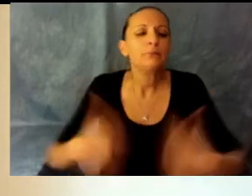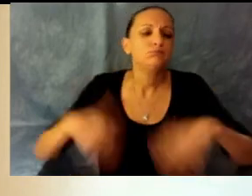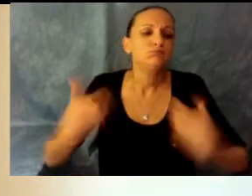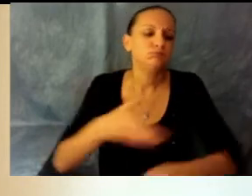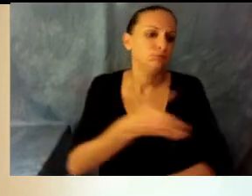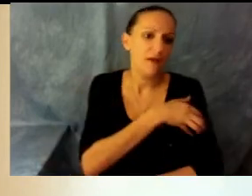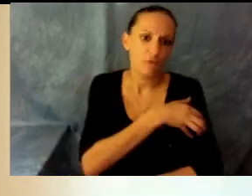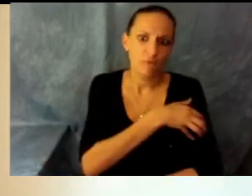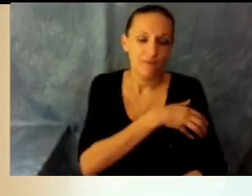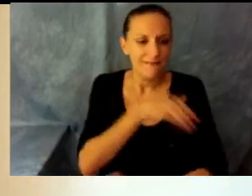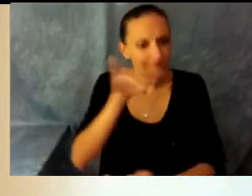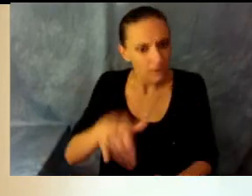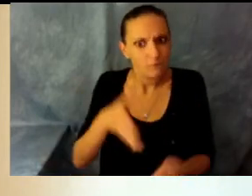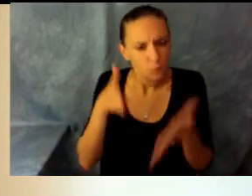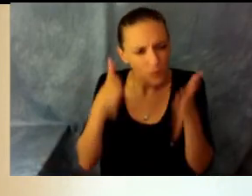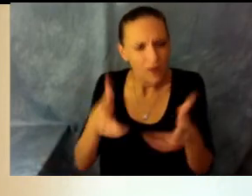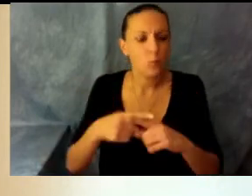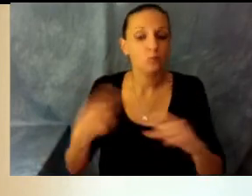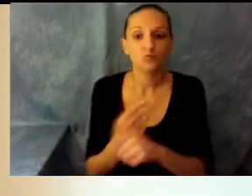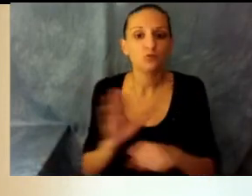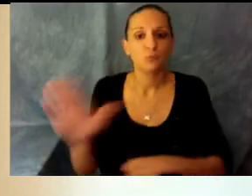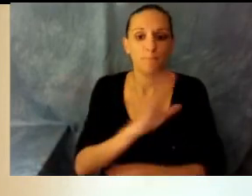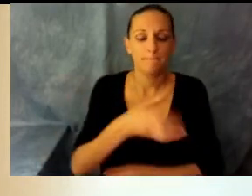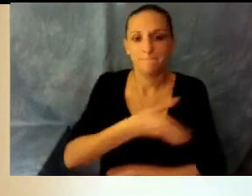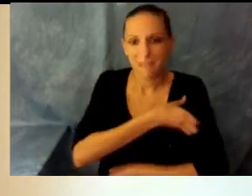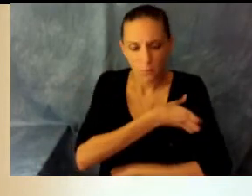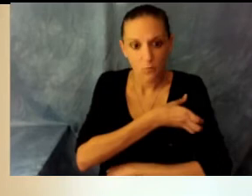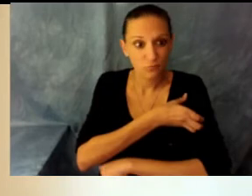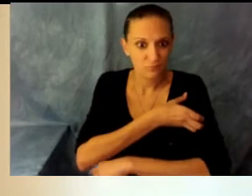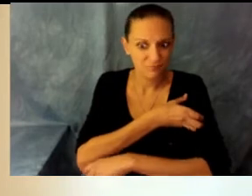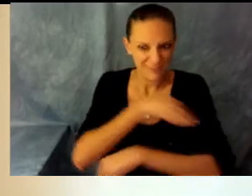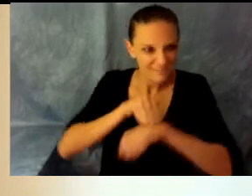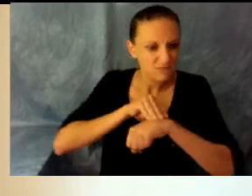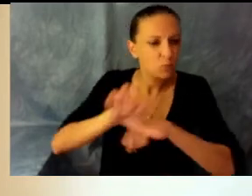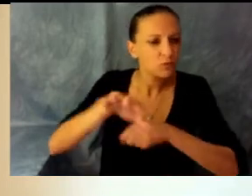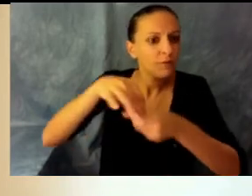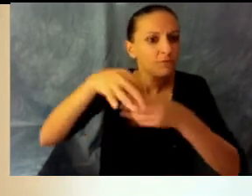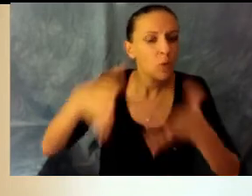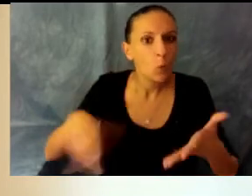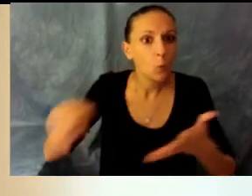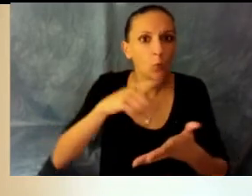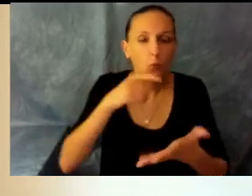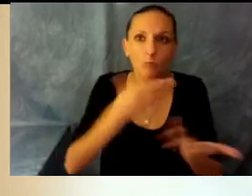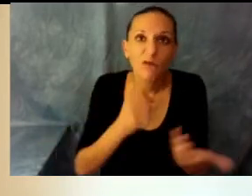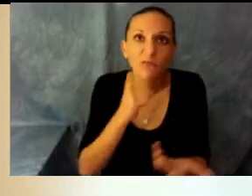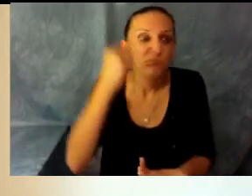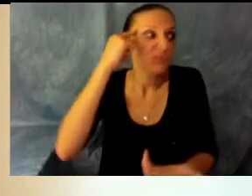And it is a way to use your power to influence voters who might not be thinking about it because